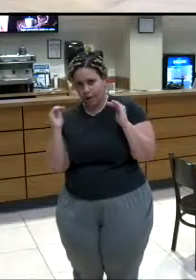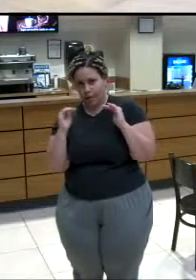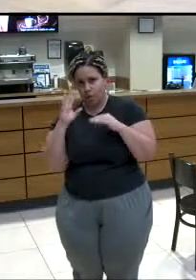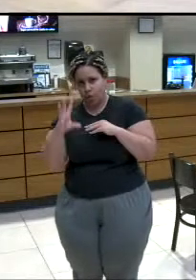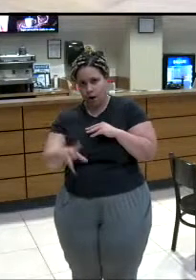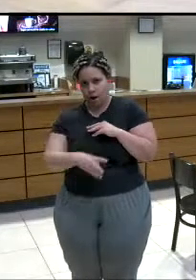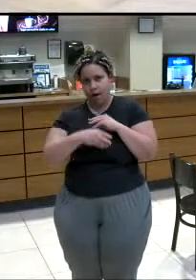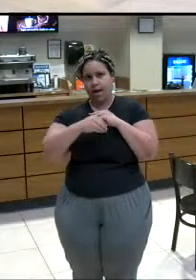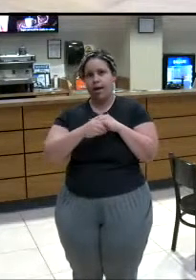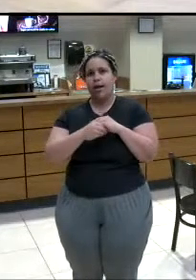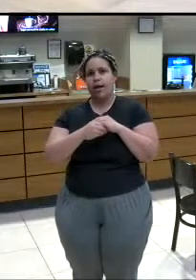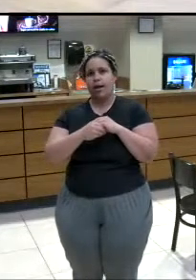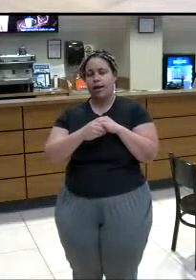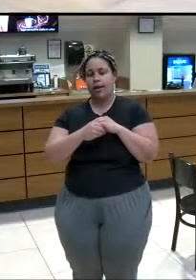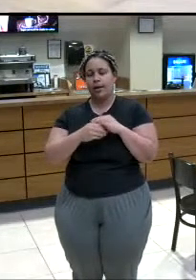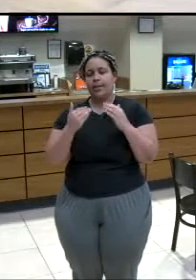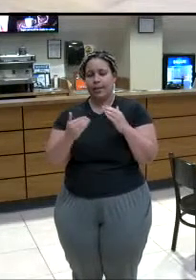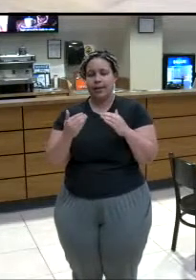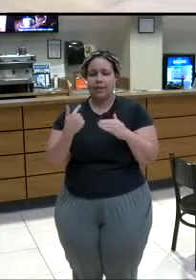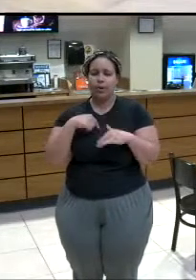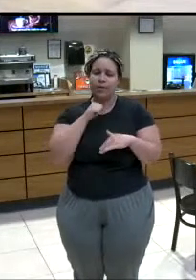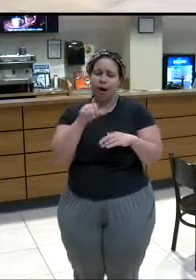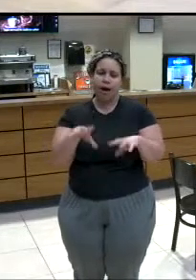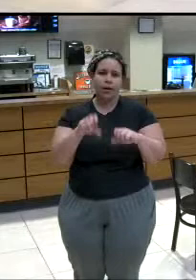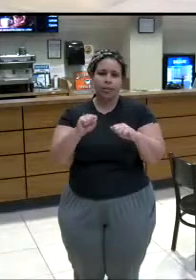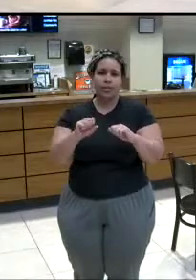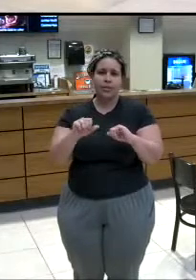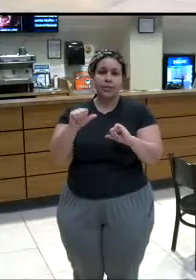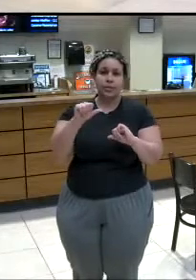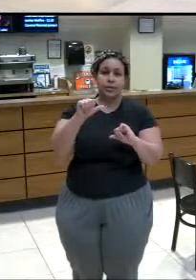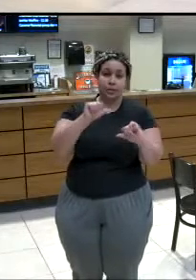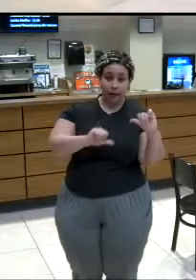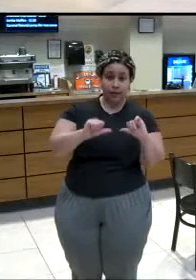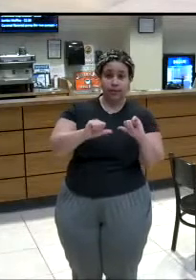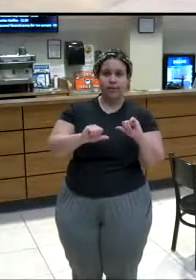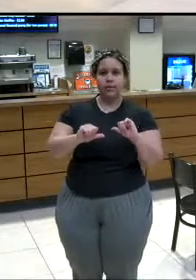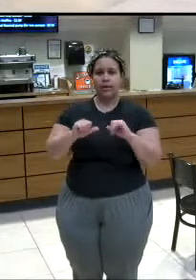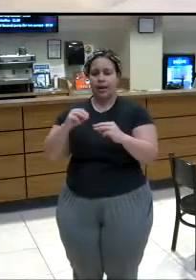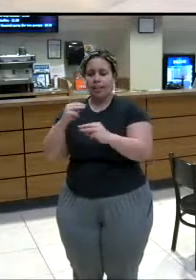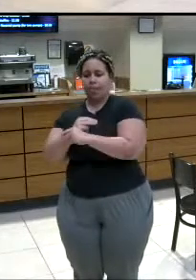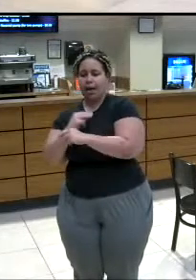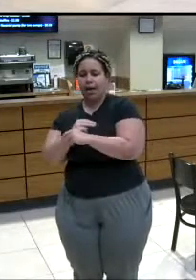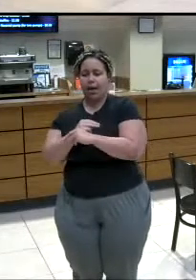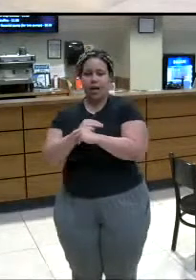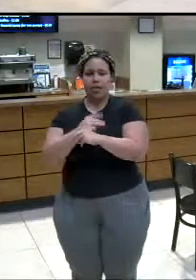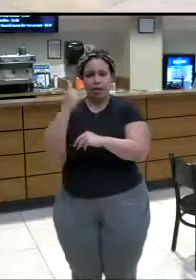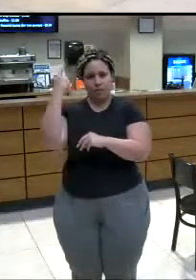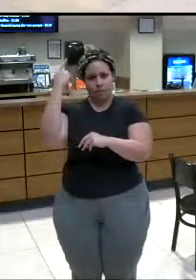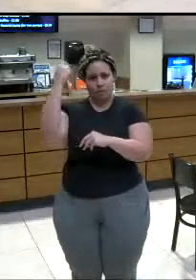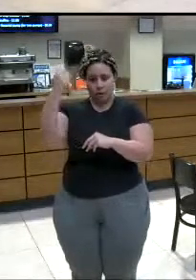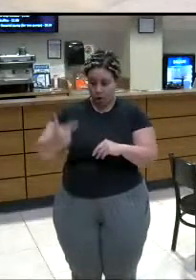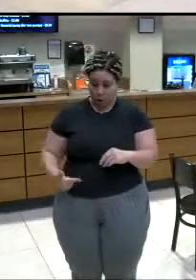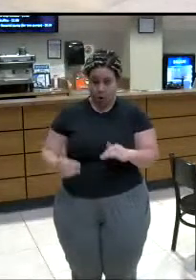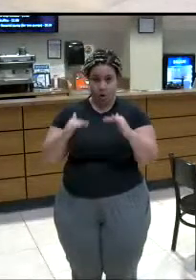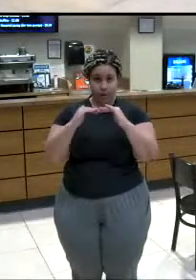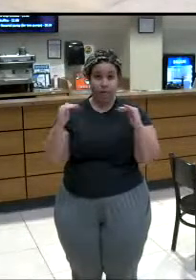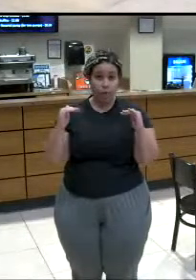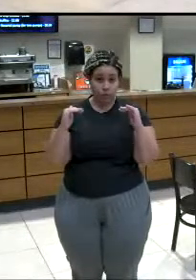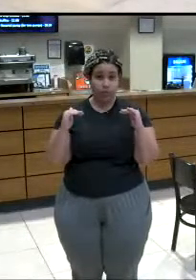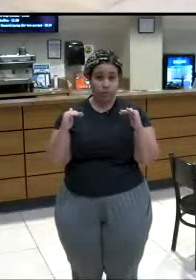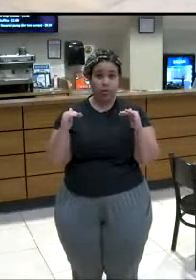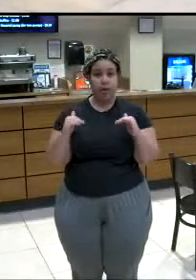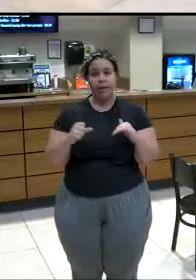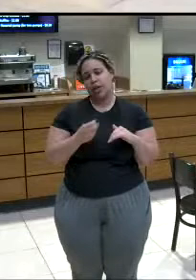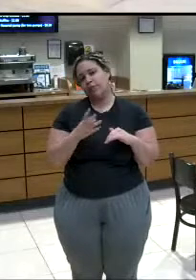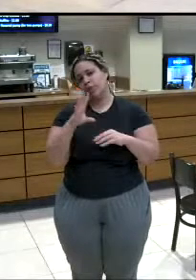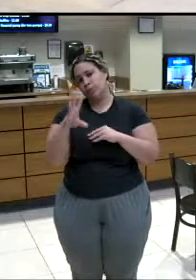the ones that we have not adopted. So that would be science and math at all levels. And then there are several courses in our high schools that